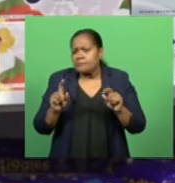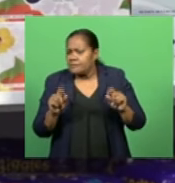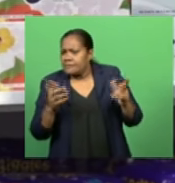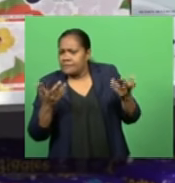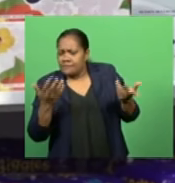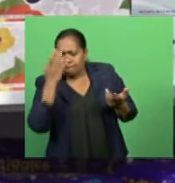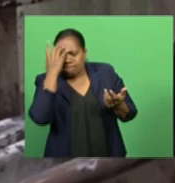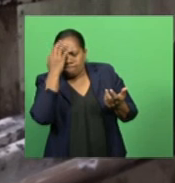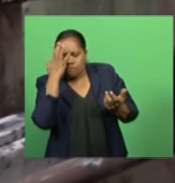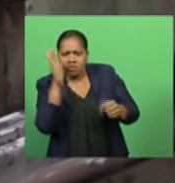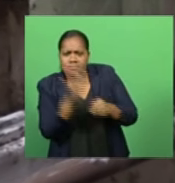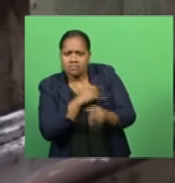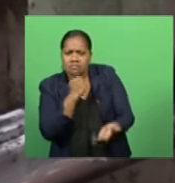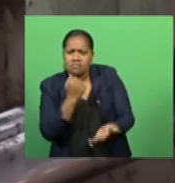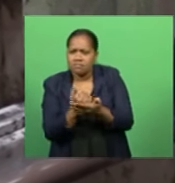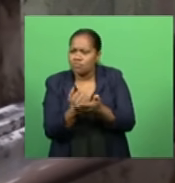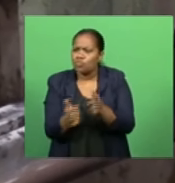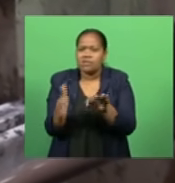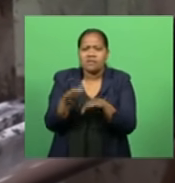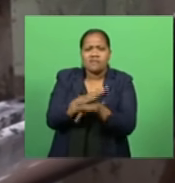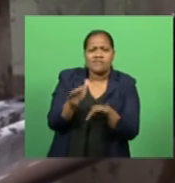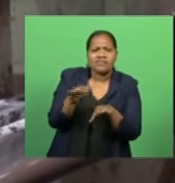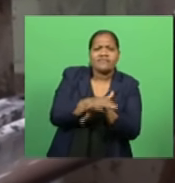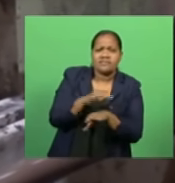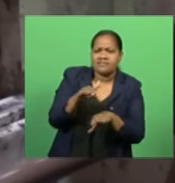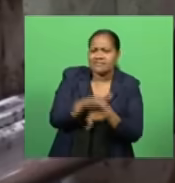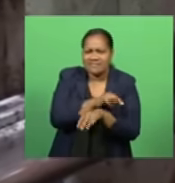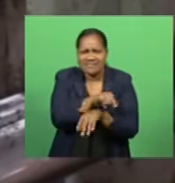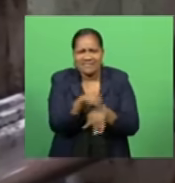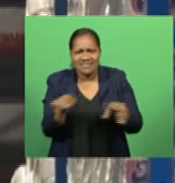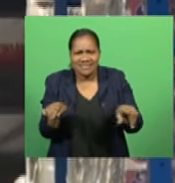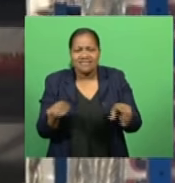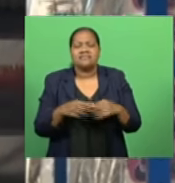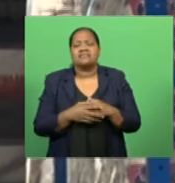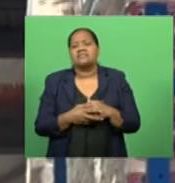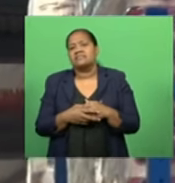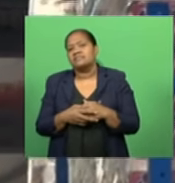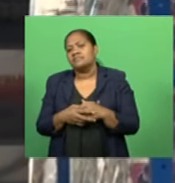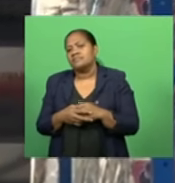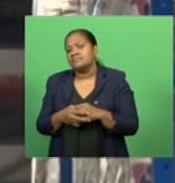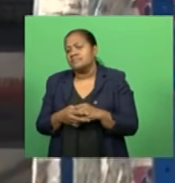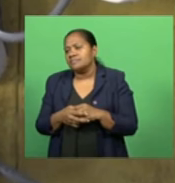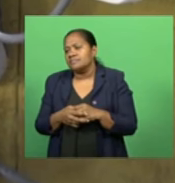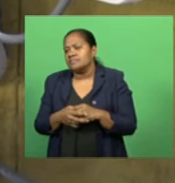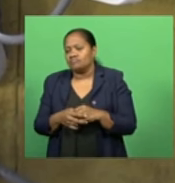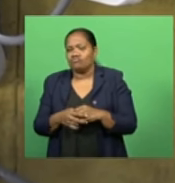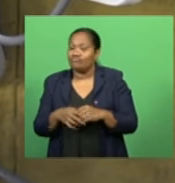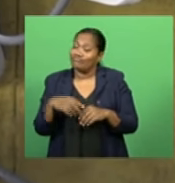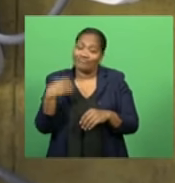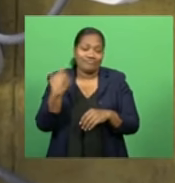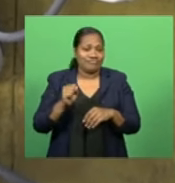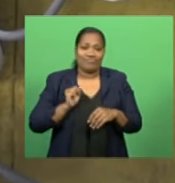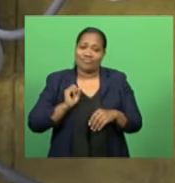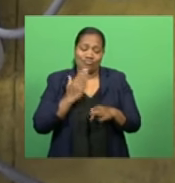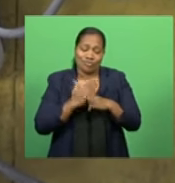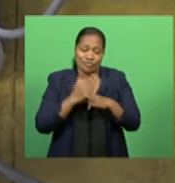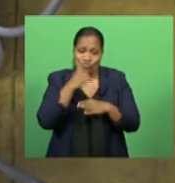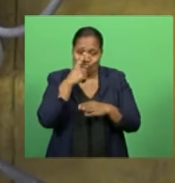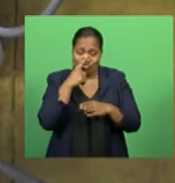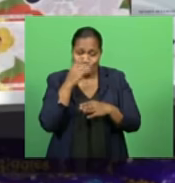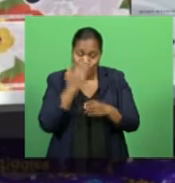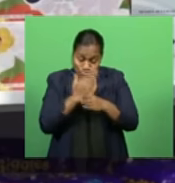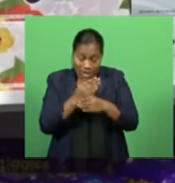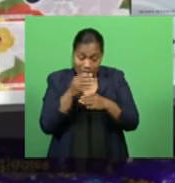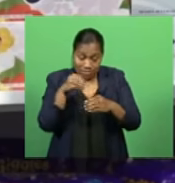that we're covering all other bases within that division. He adds no staff has been laid off. Over 100